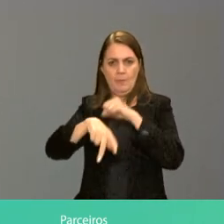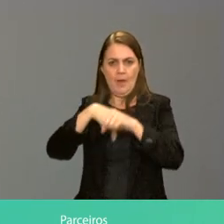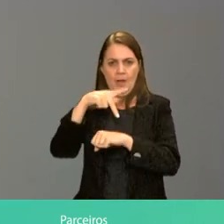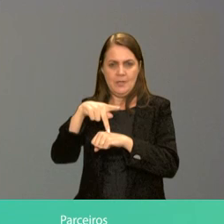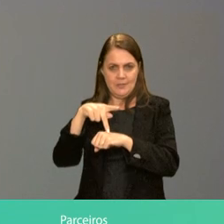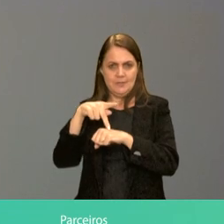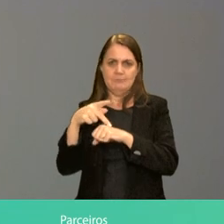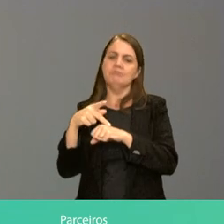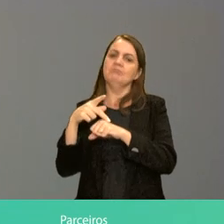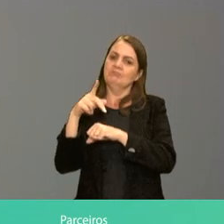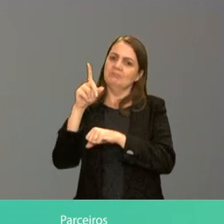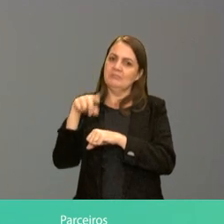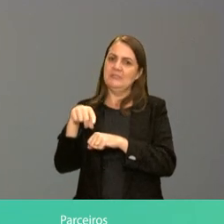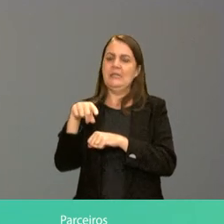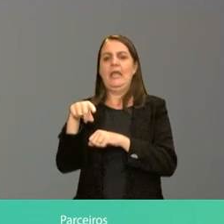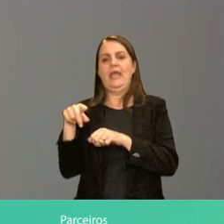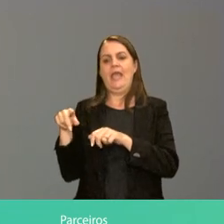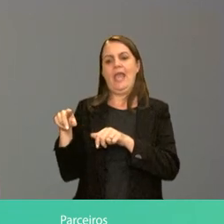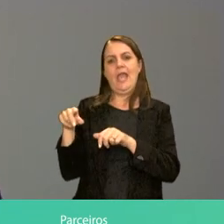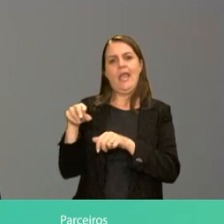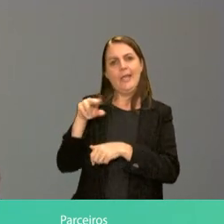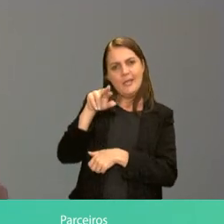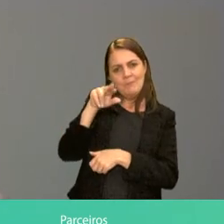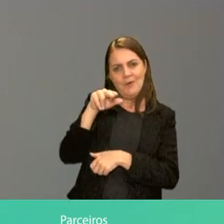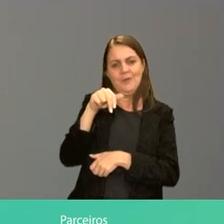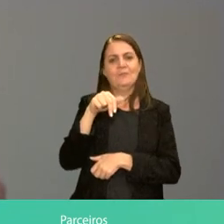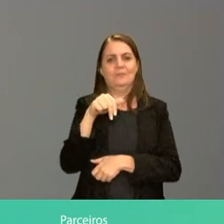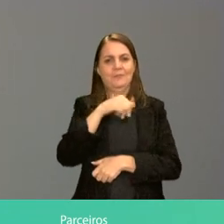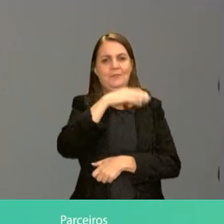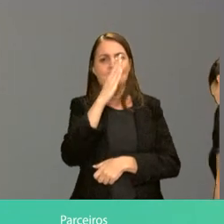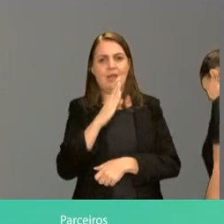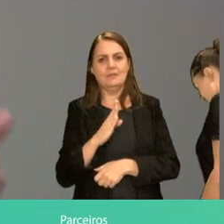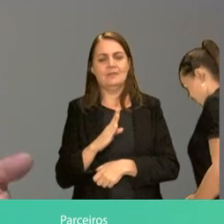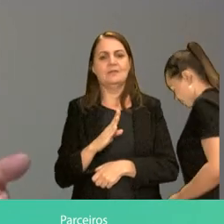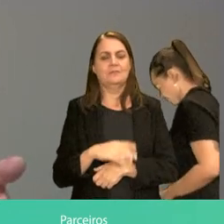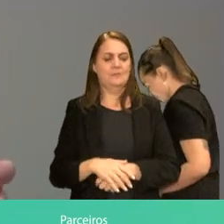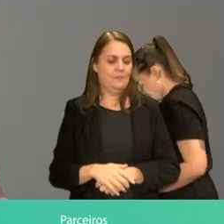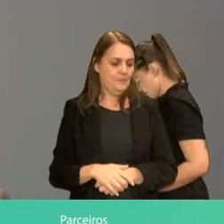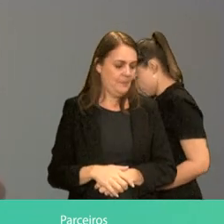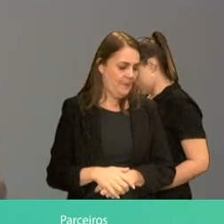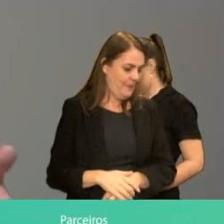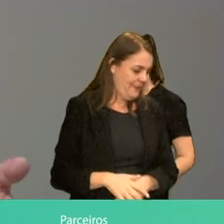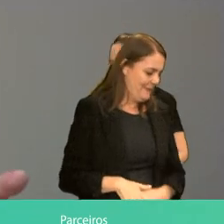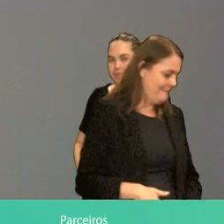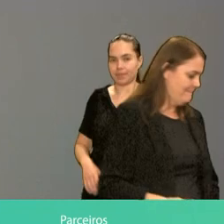fellow country, I would say, but with very different